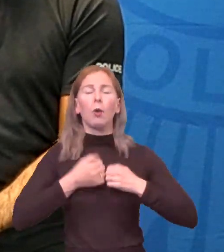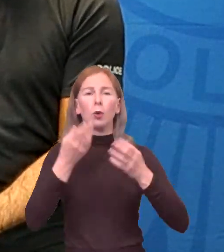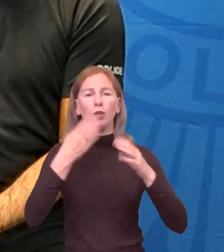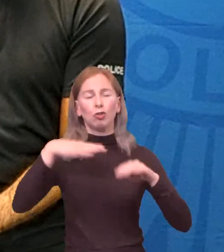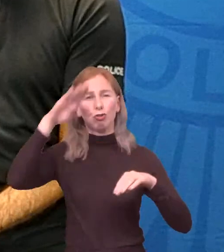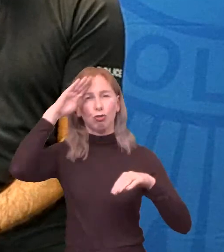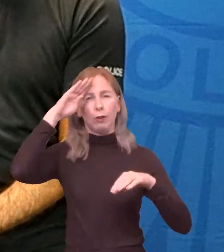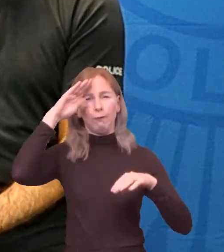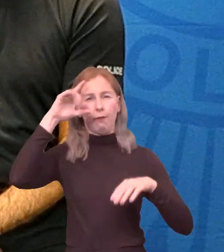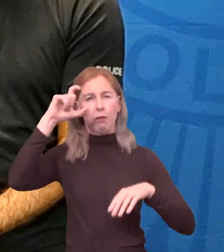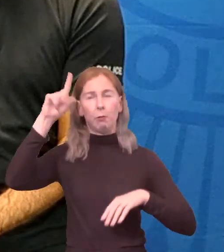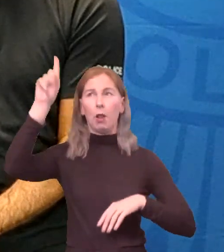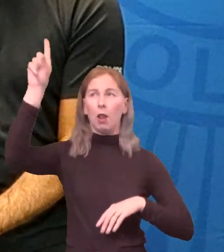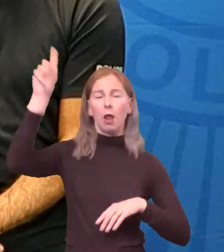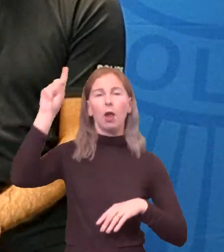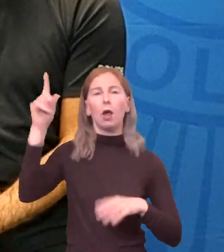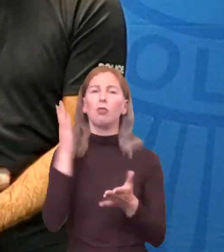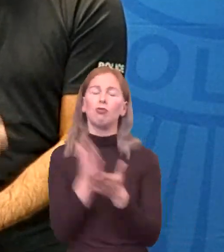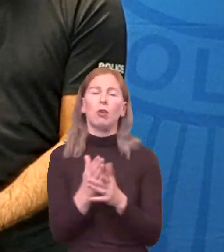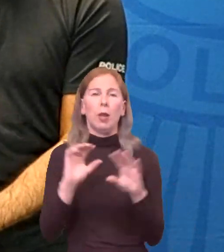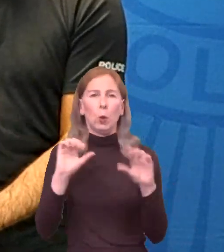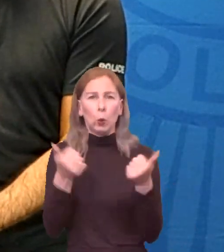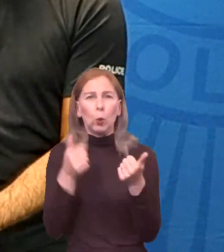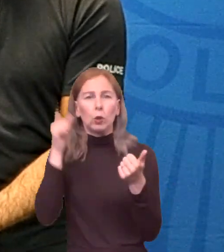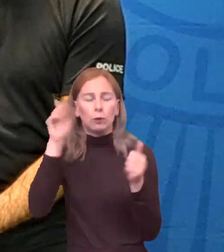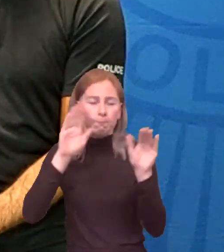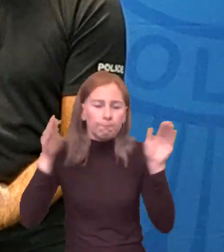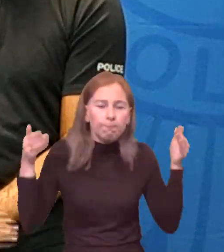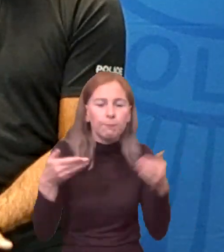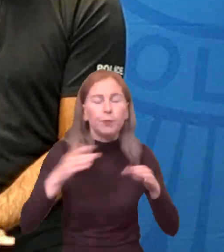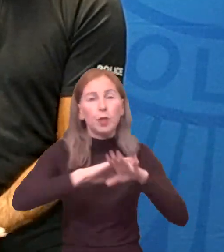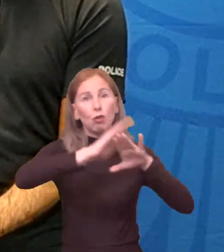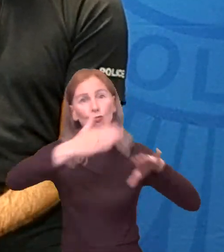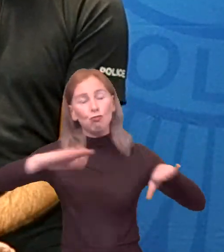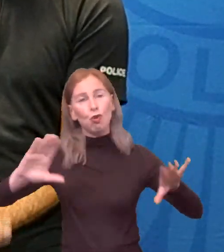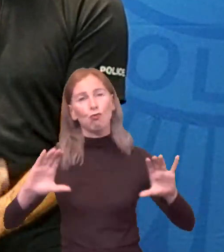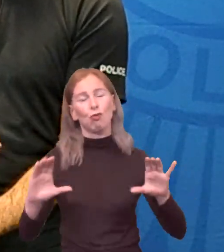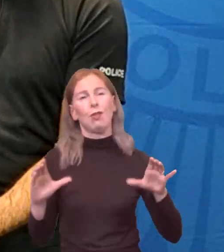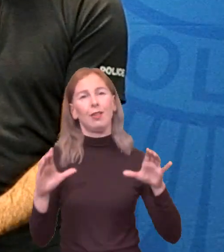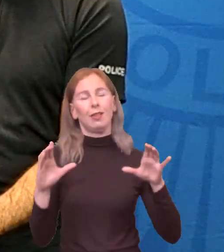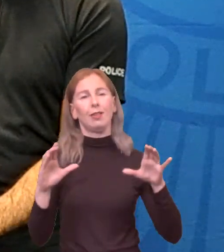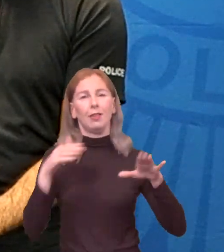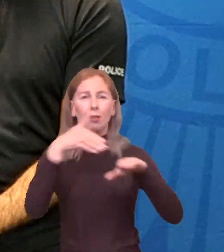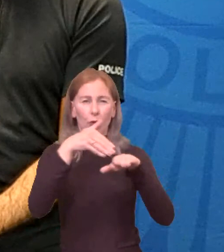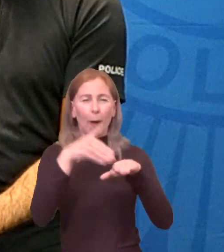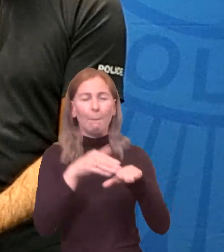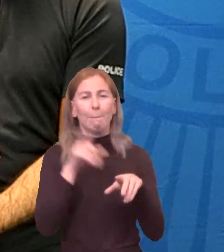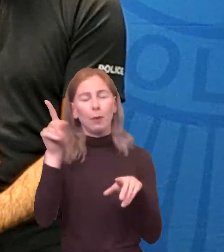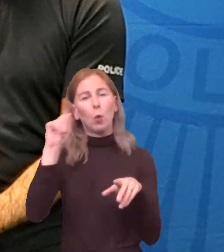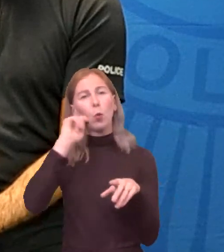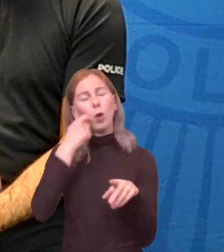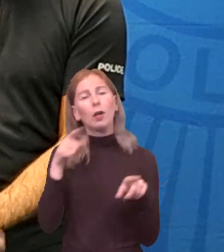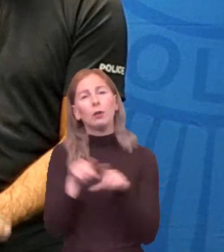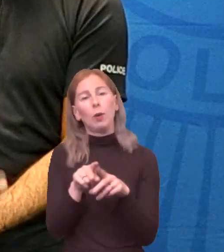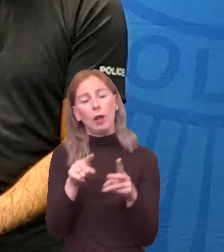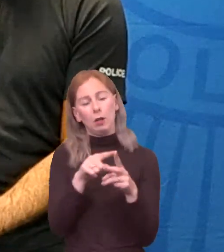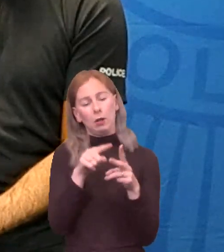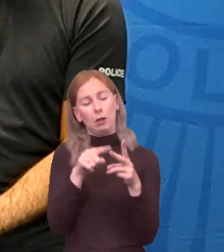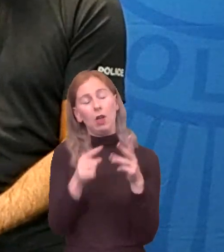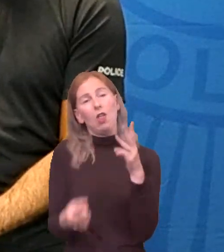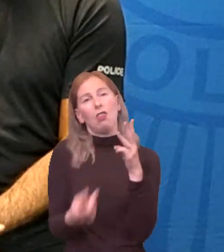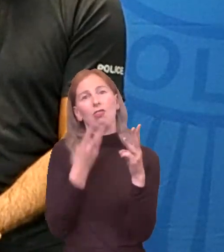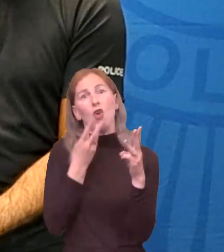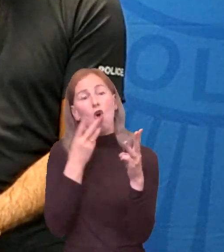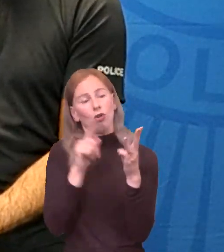crime and ensuring that we can get the resources. And we are going to be recruiting a further rural full-time police constable to